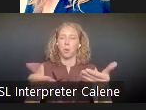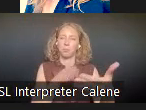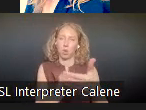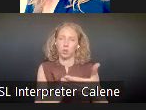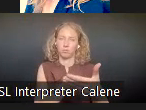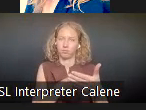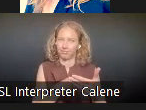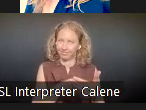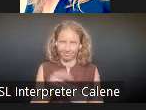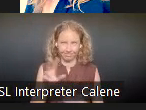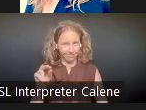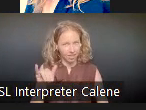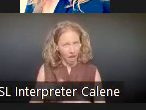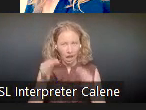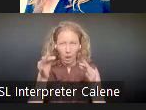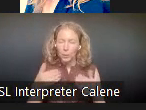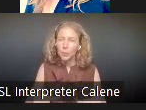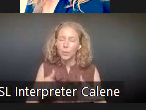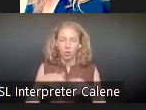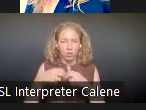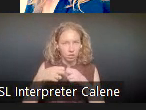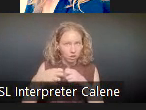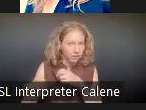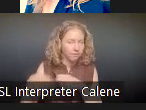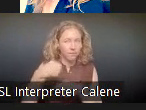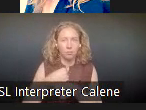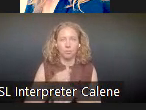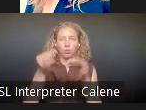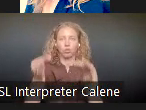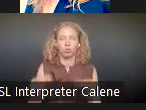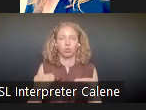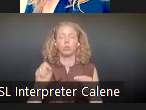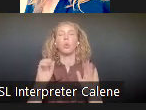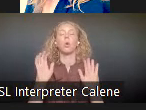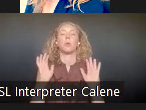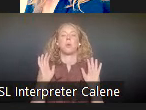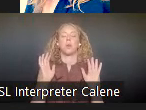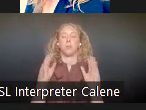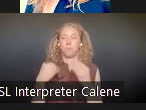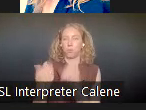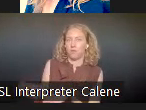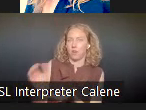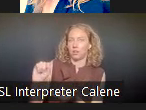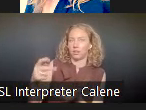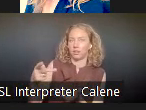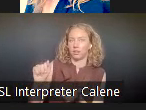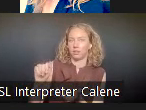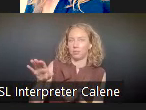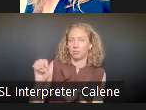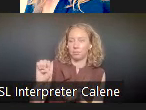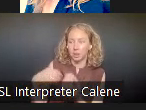No, it's very hard to make. And so give that space. Be willing to be as